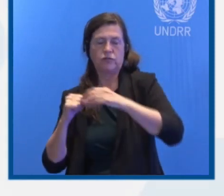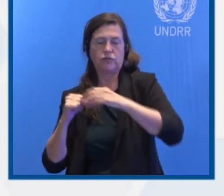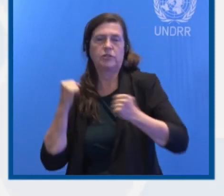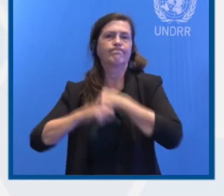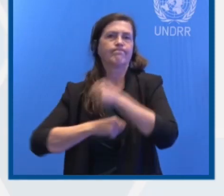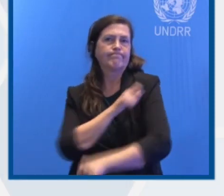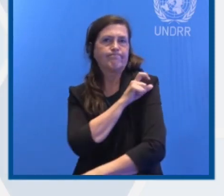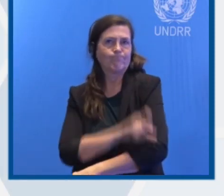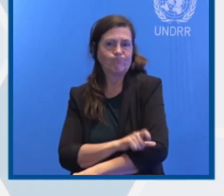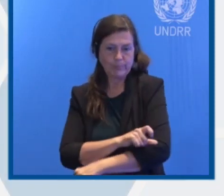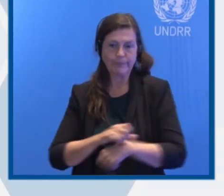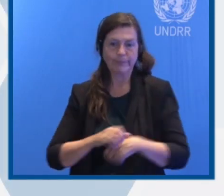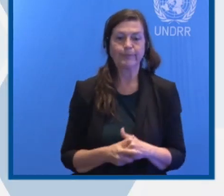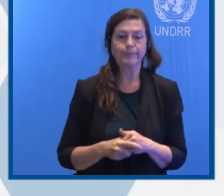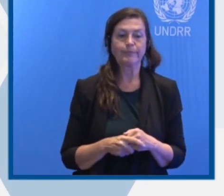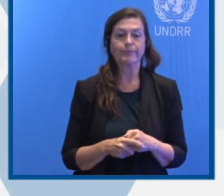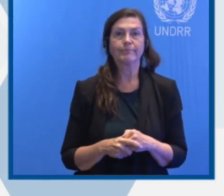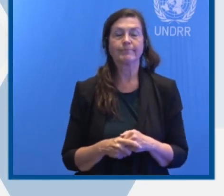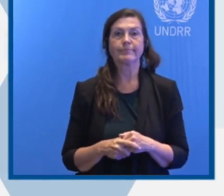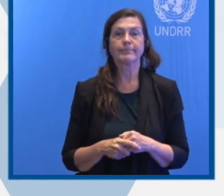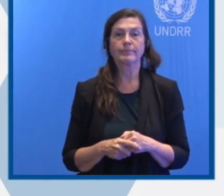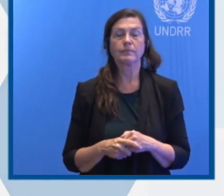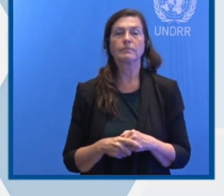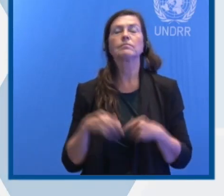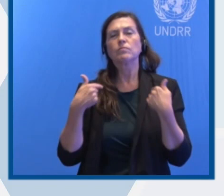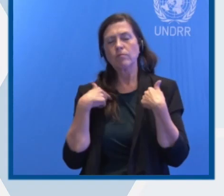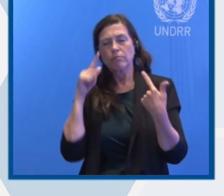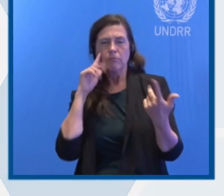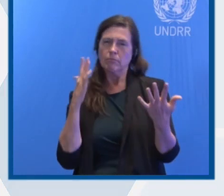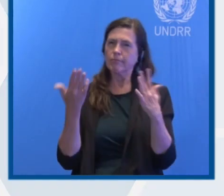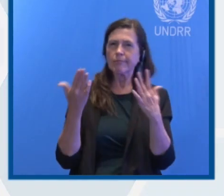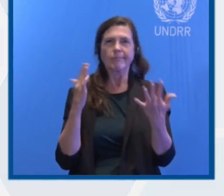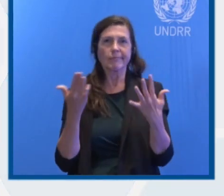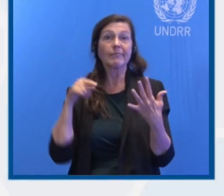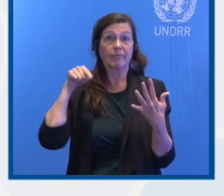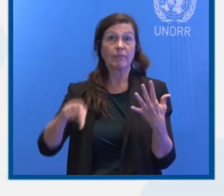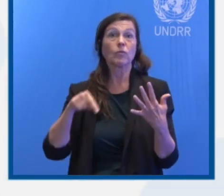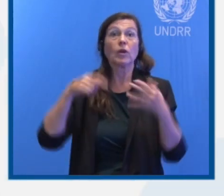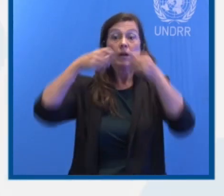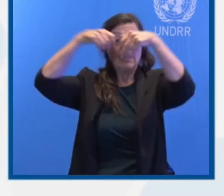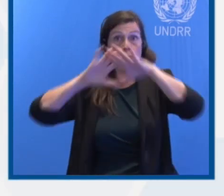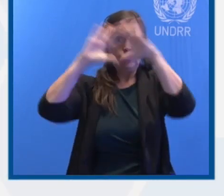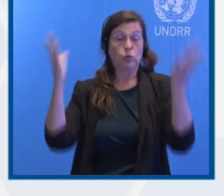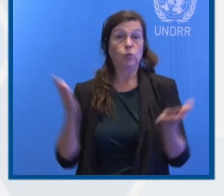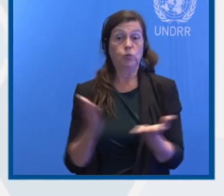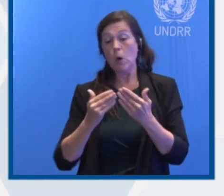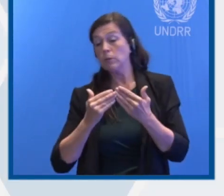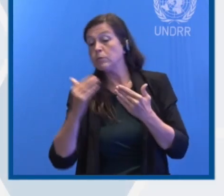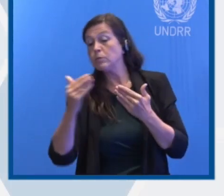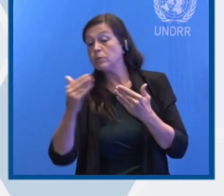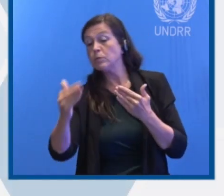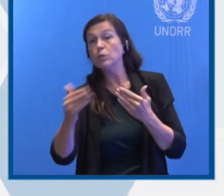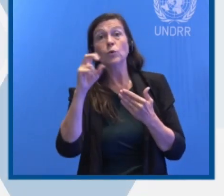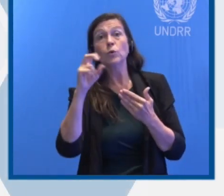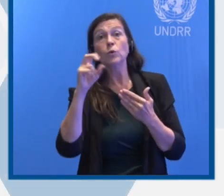but the opportunity is that, there are estimates that the infrastructure that the world will have by 50, half of